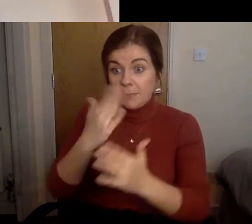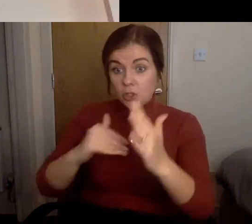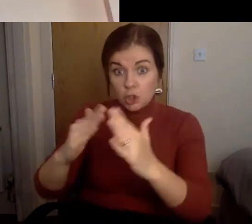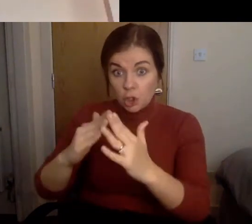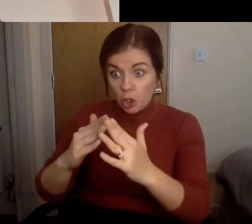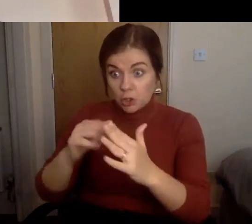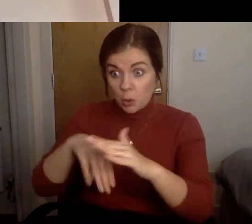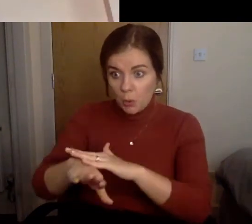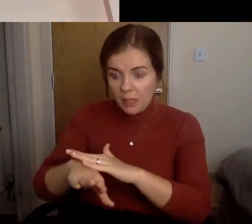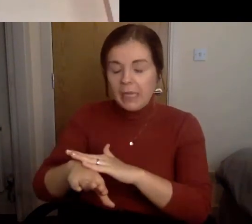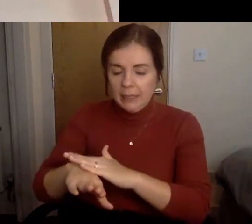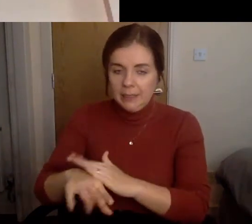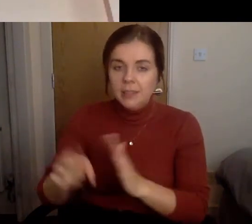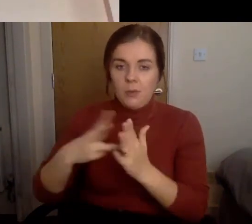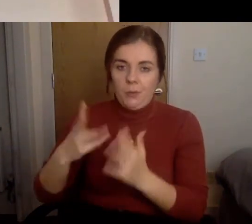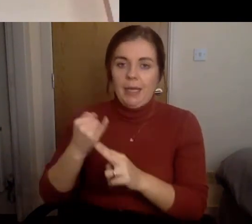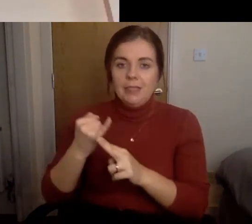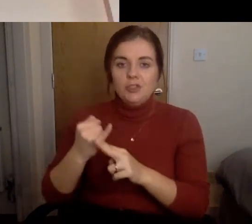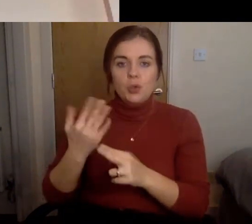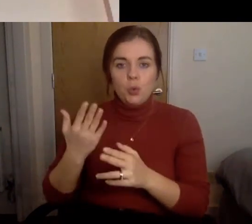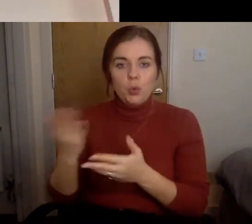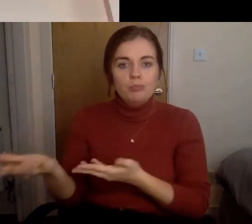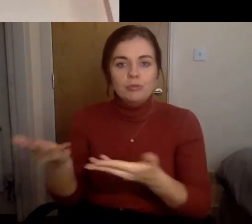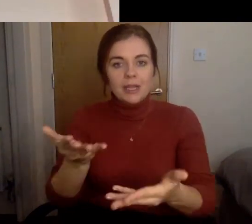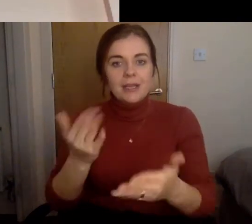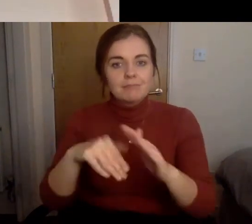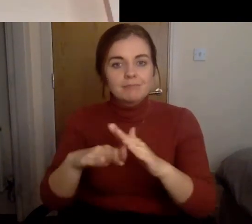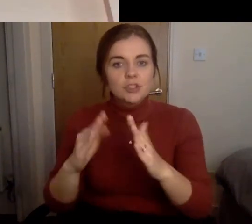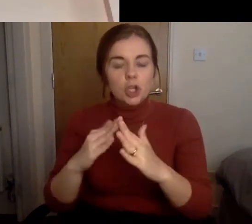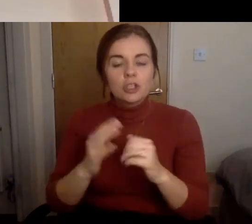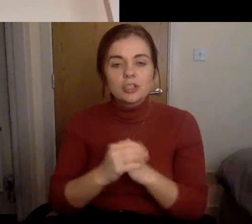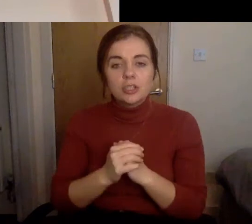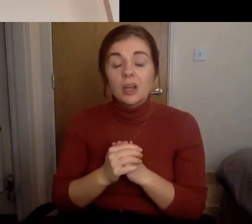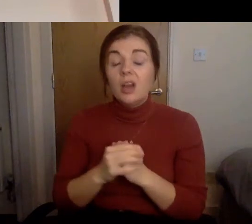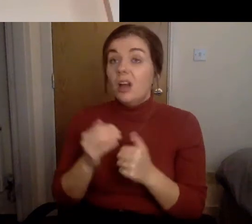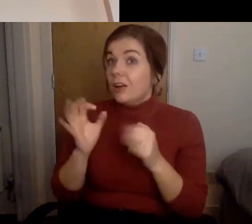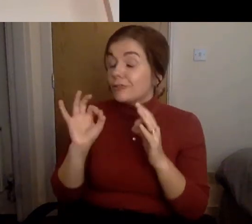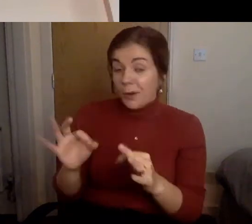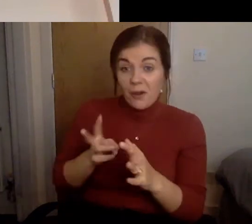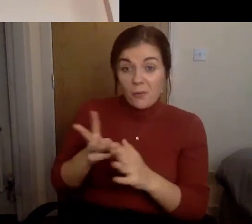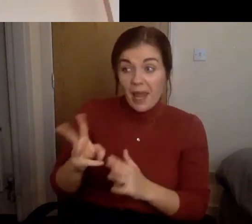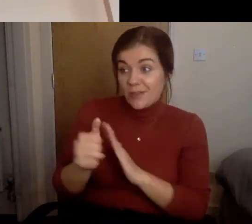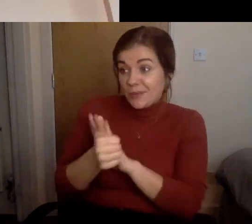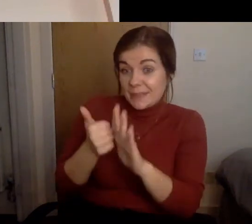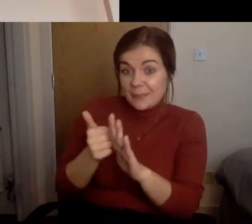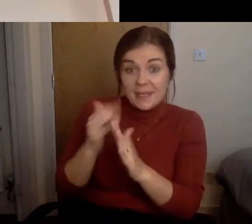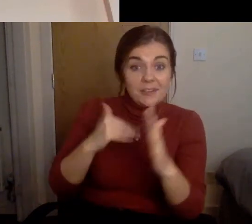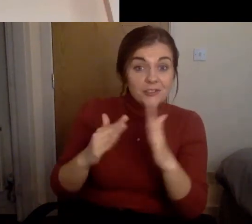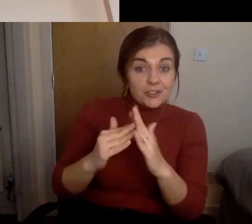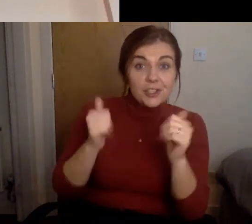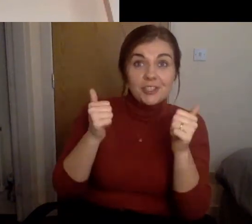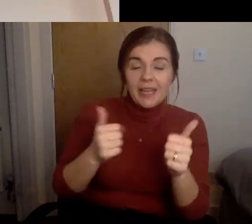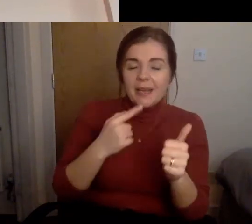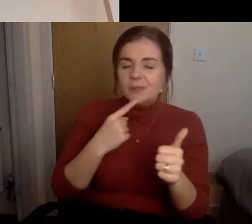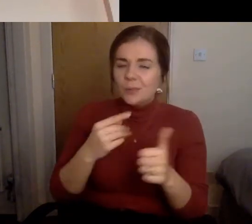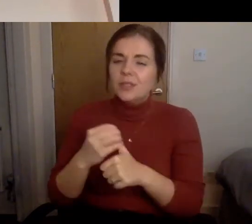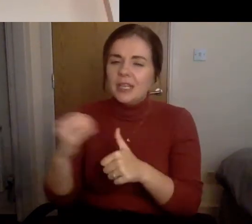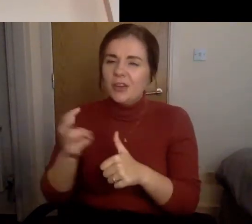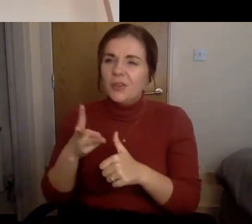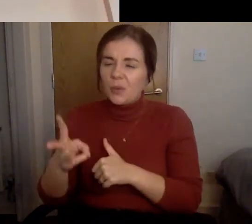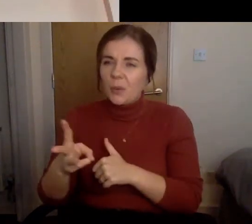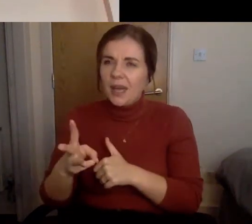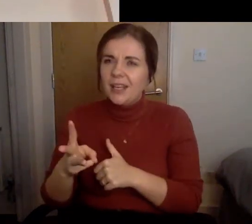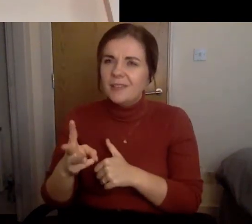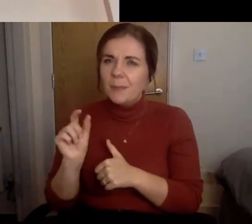school. Yeah. And in some ways, you know, what a wonderful way to experience church, you know, as well, you know. But in another way, it also puts that